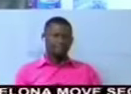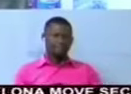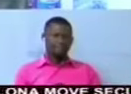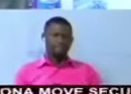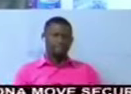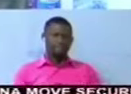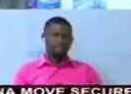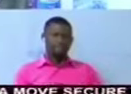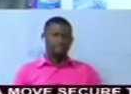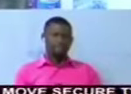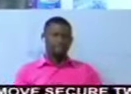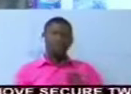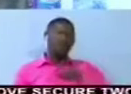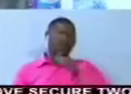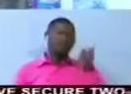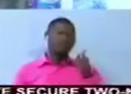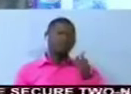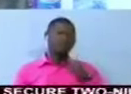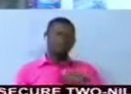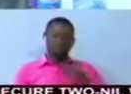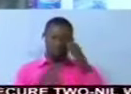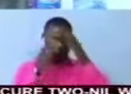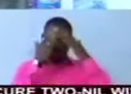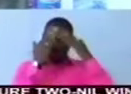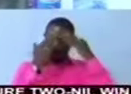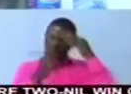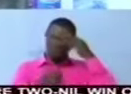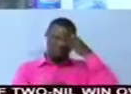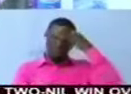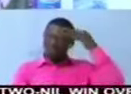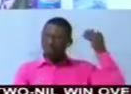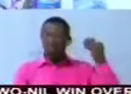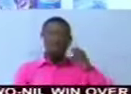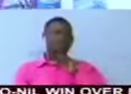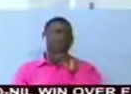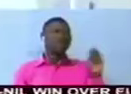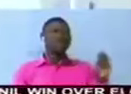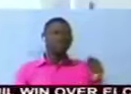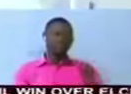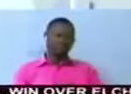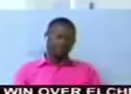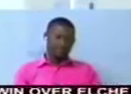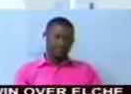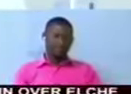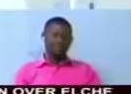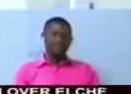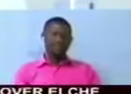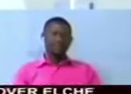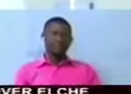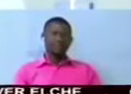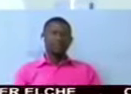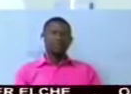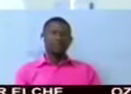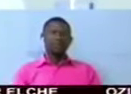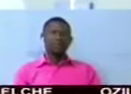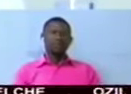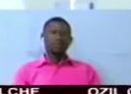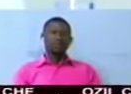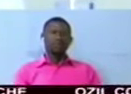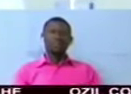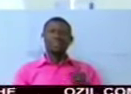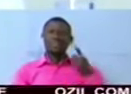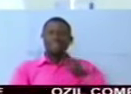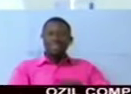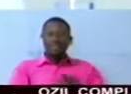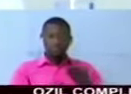agnienen dal. How many? Others that I cannot remember their names. And what was going on at the time you arrived? Wow. Ba